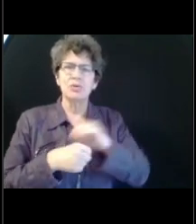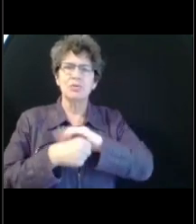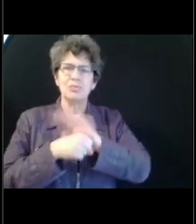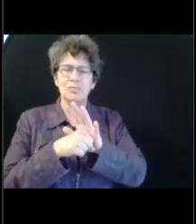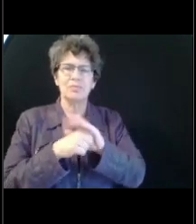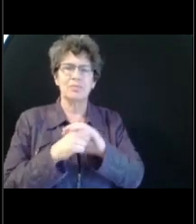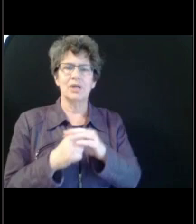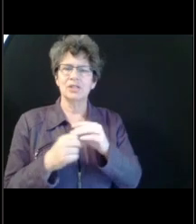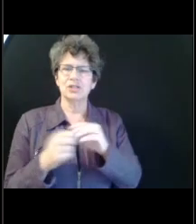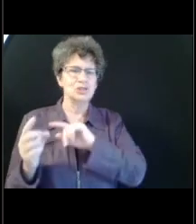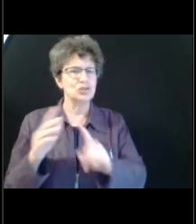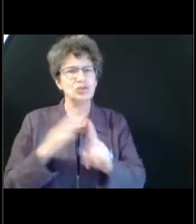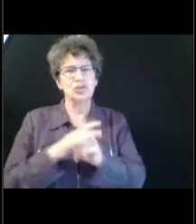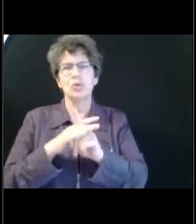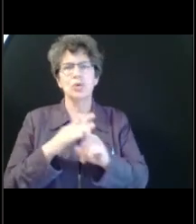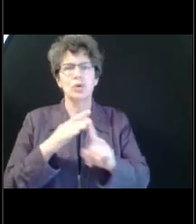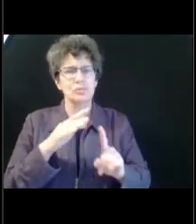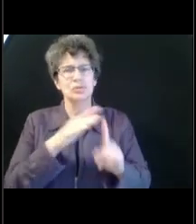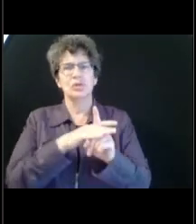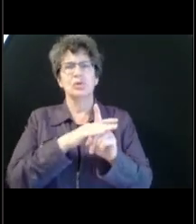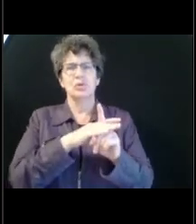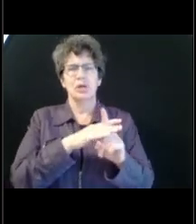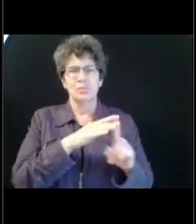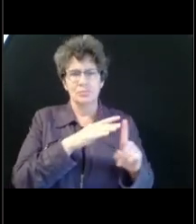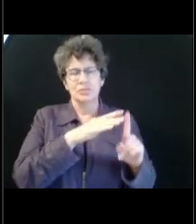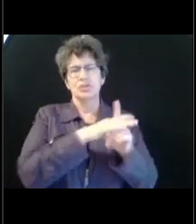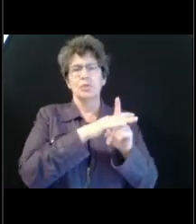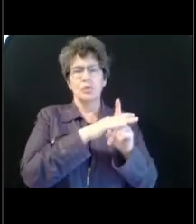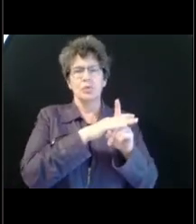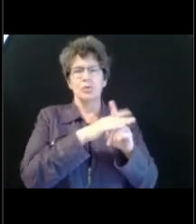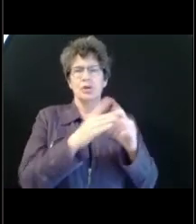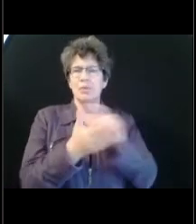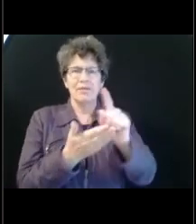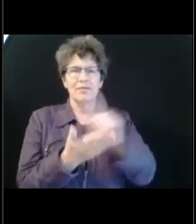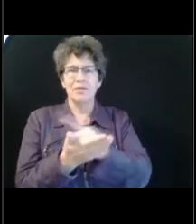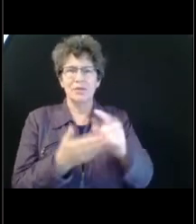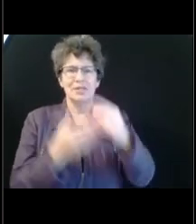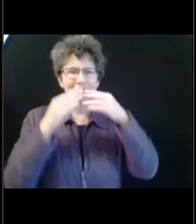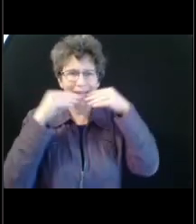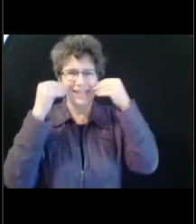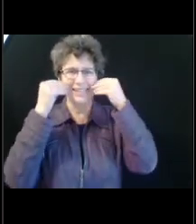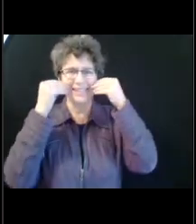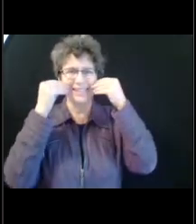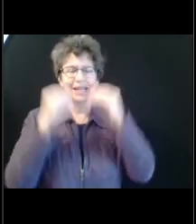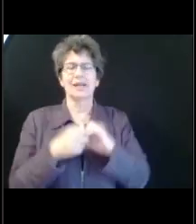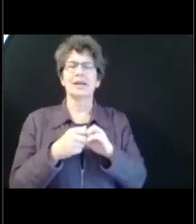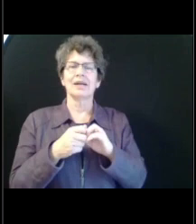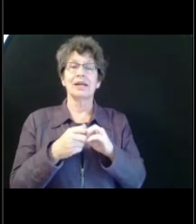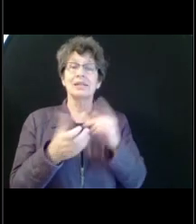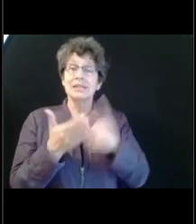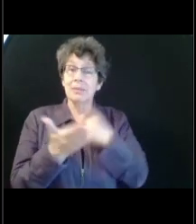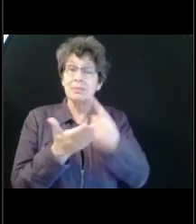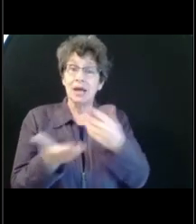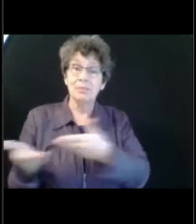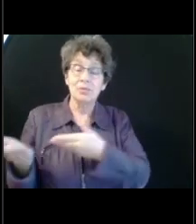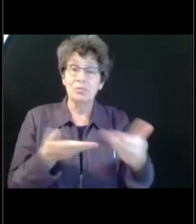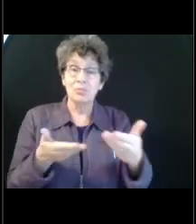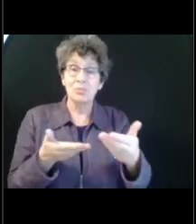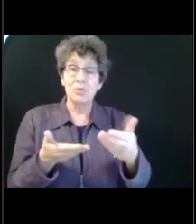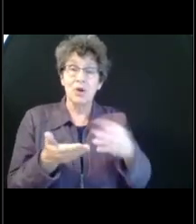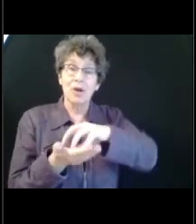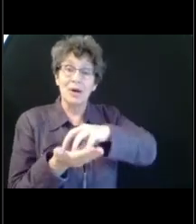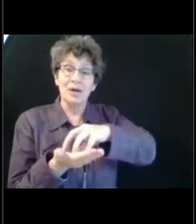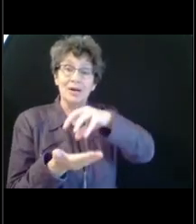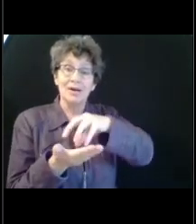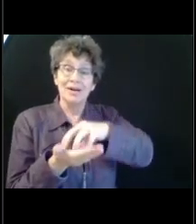on. Sometimes they came with lemon buns, and we got all the way through all of her treatment, and she got to go home and